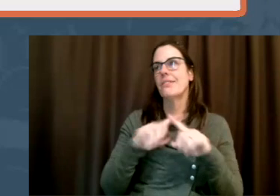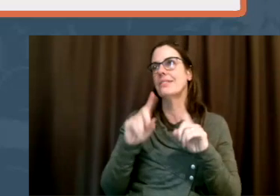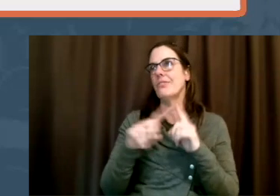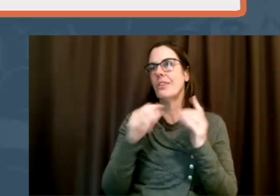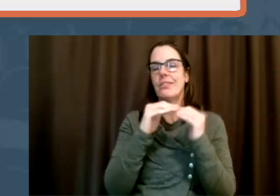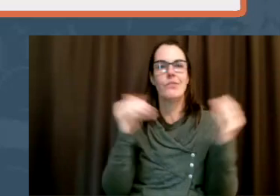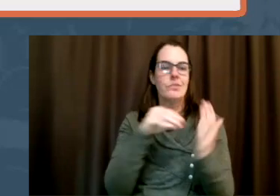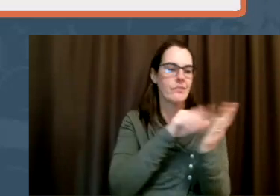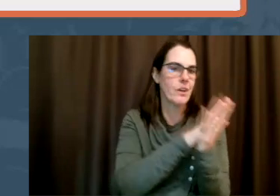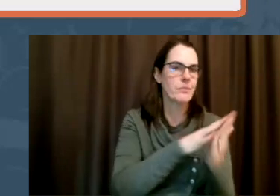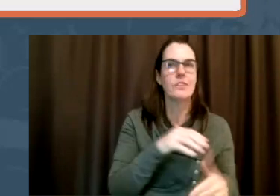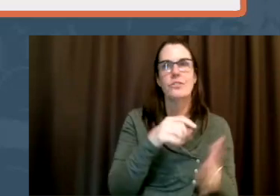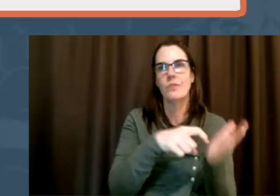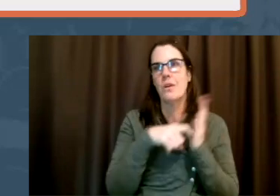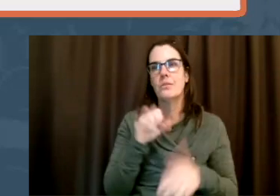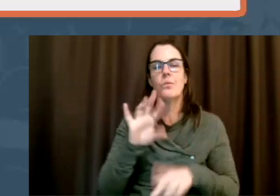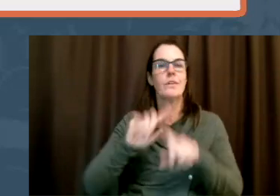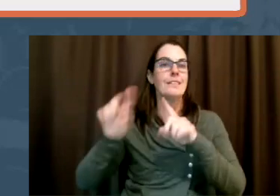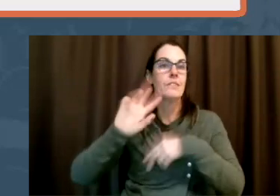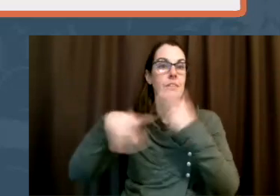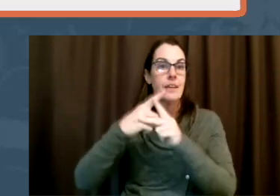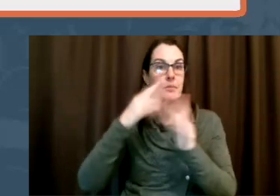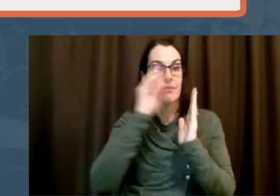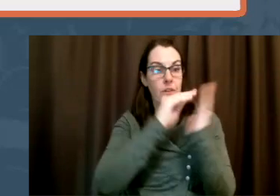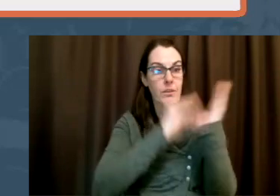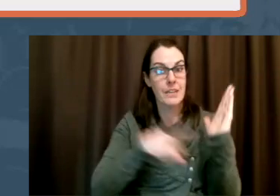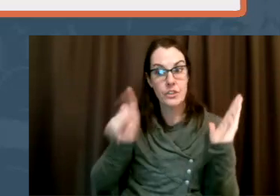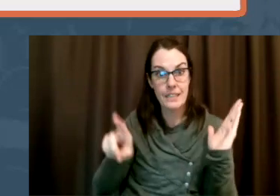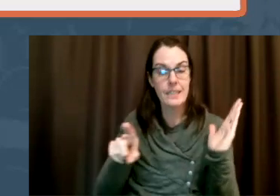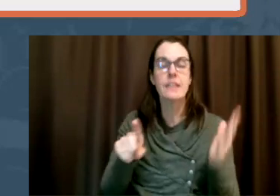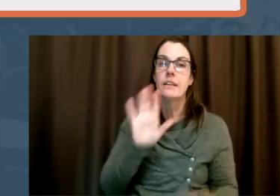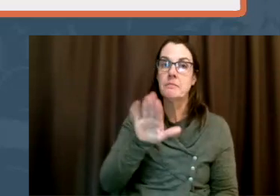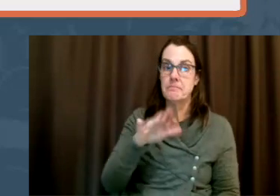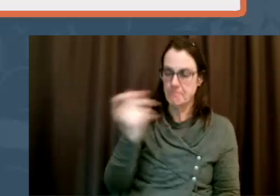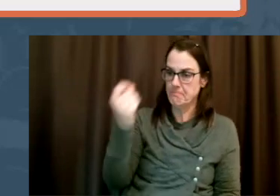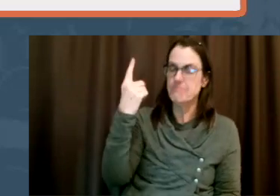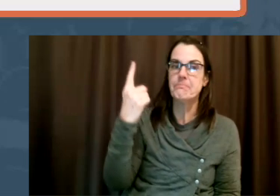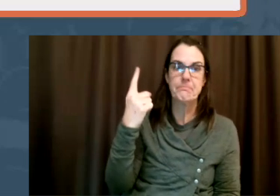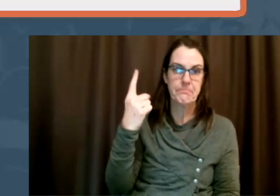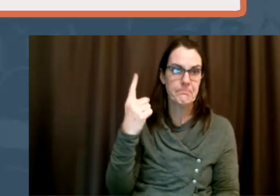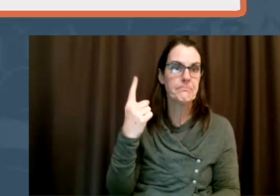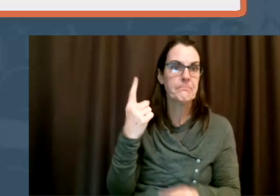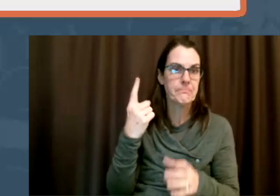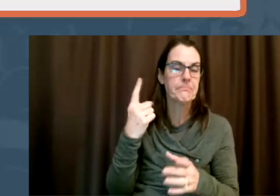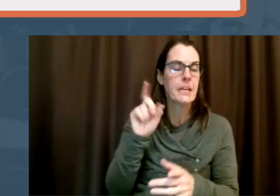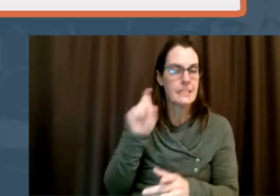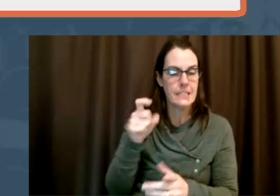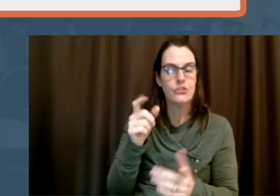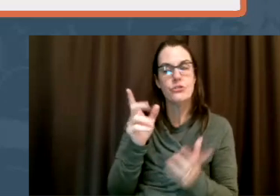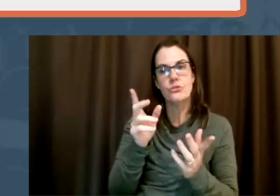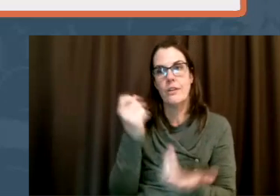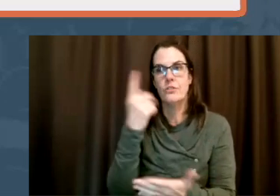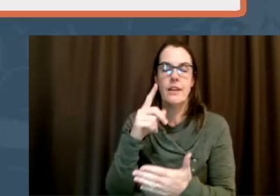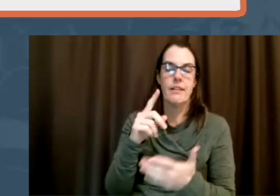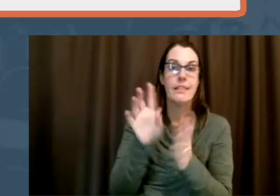different types of documentation needed. And so I think it's important that you understand the reporting and the documentation requirements at the